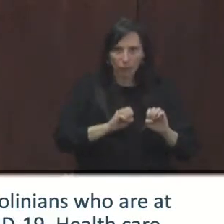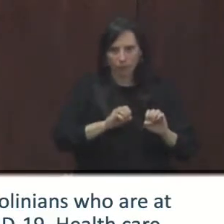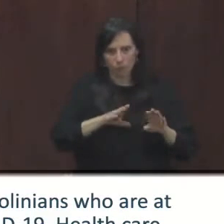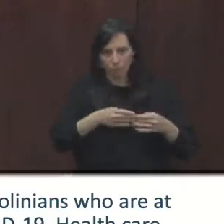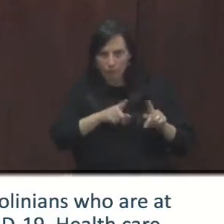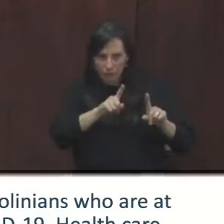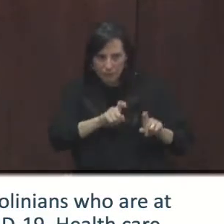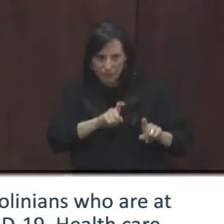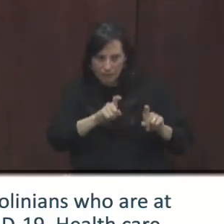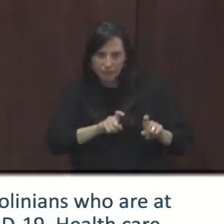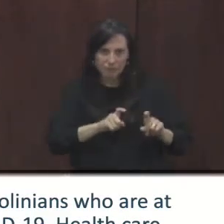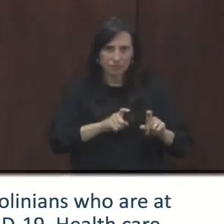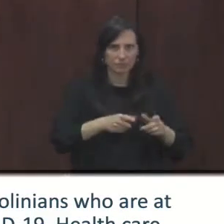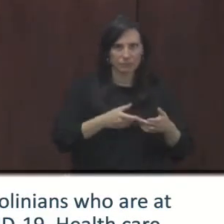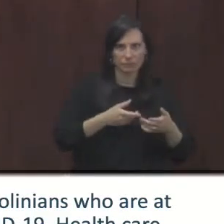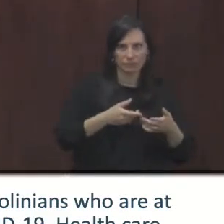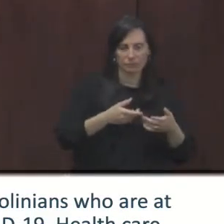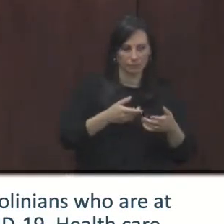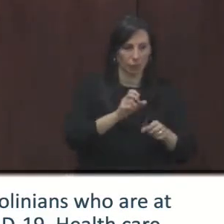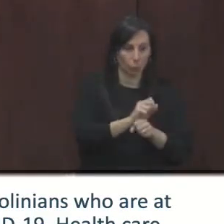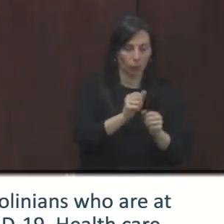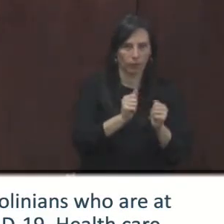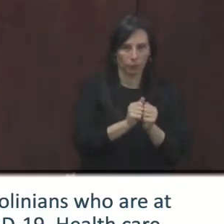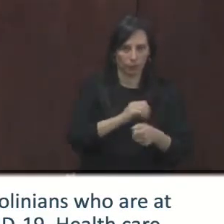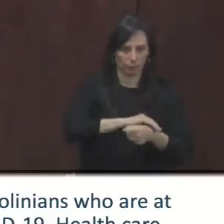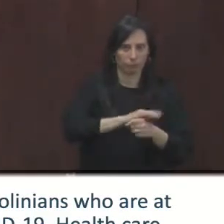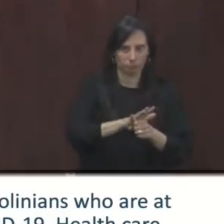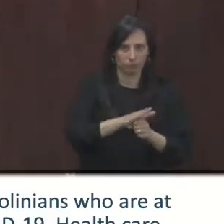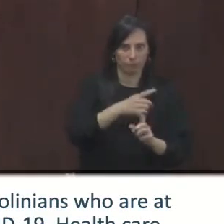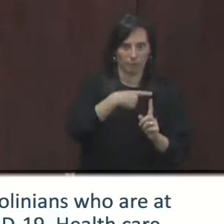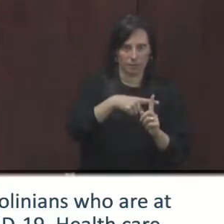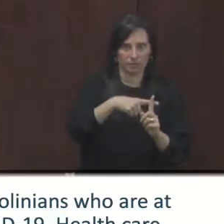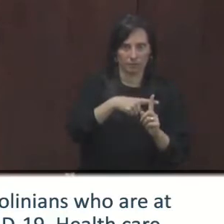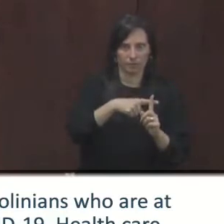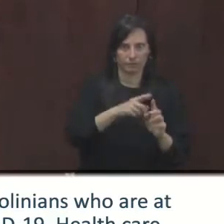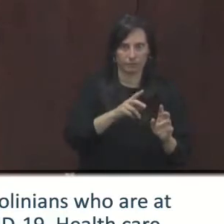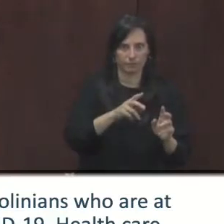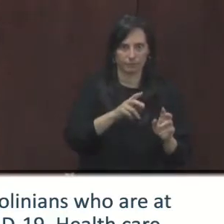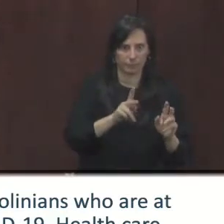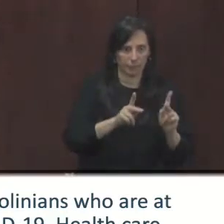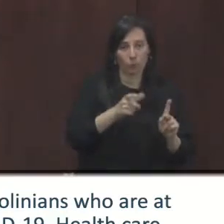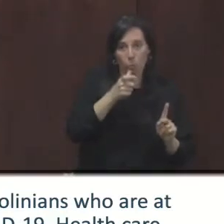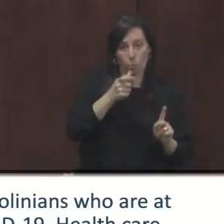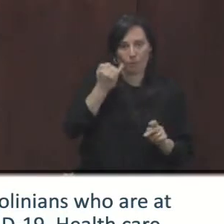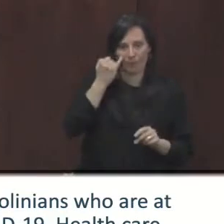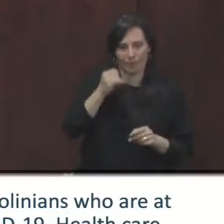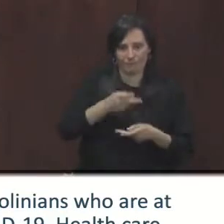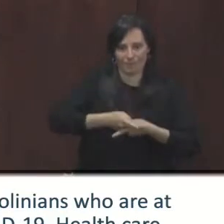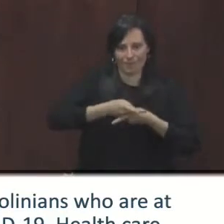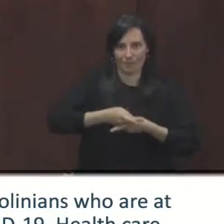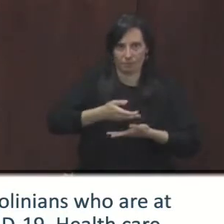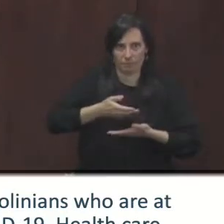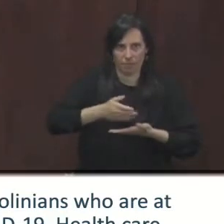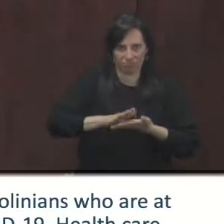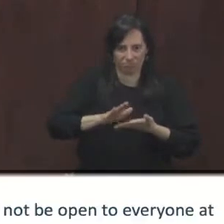on COVID positive, or caring for the dead of that.